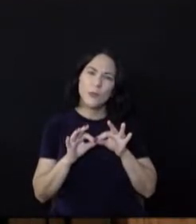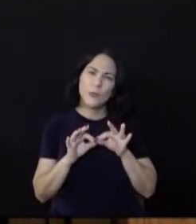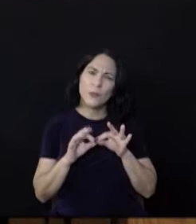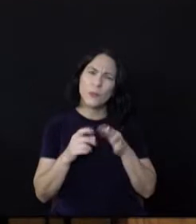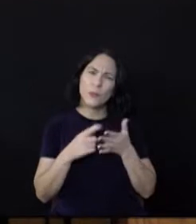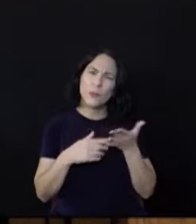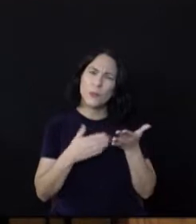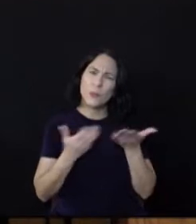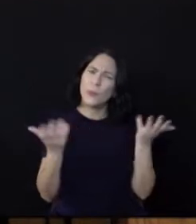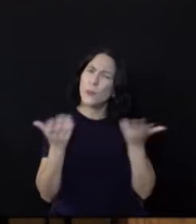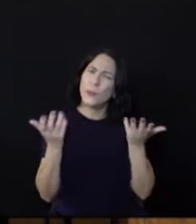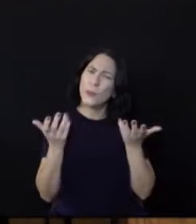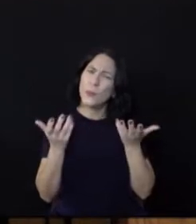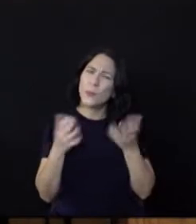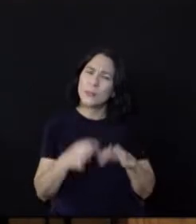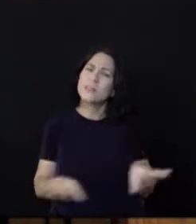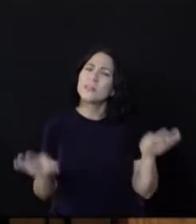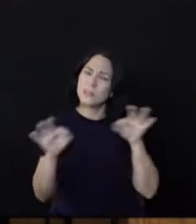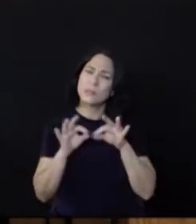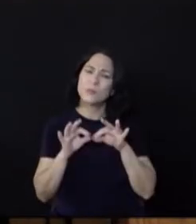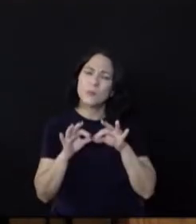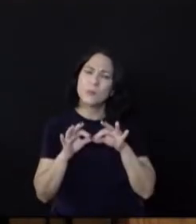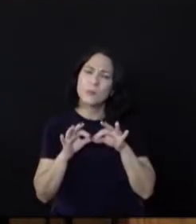What is essential?